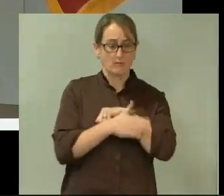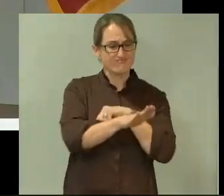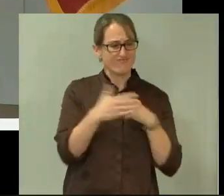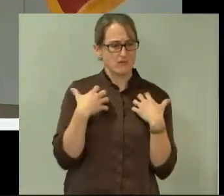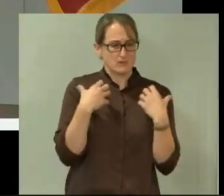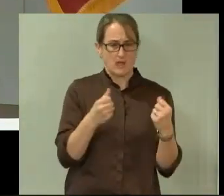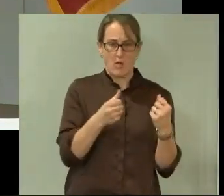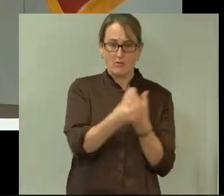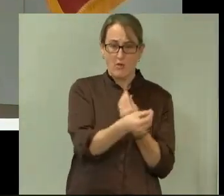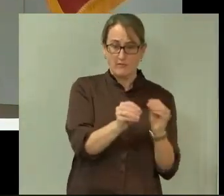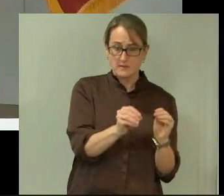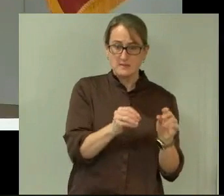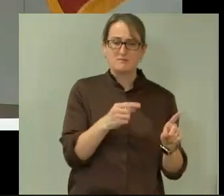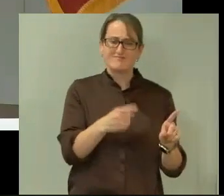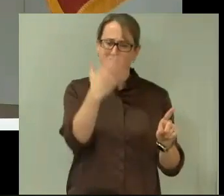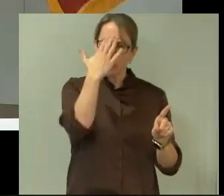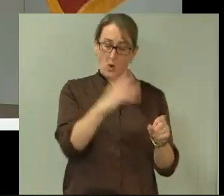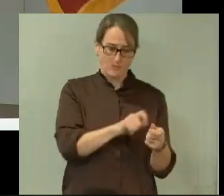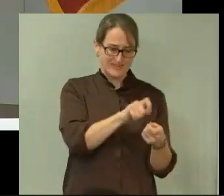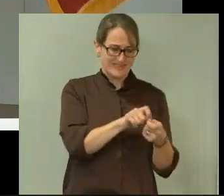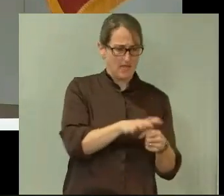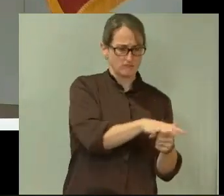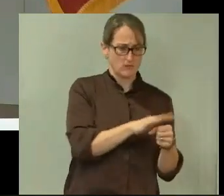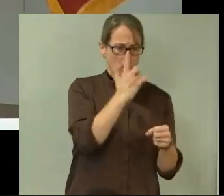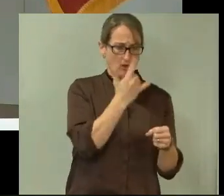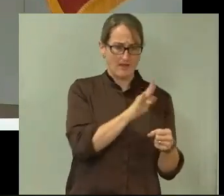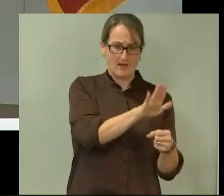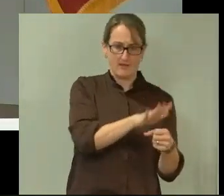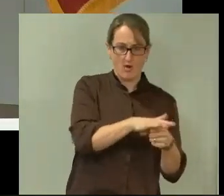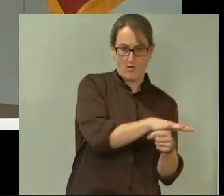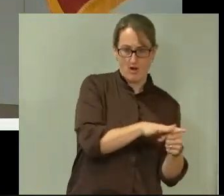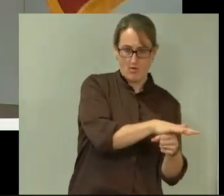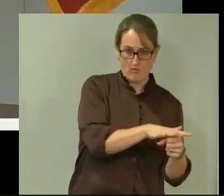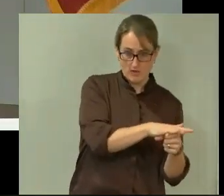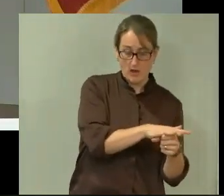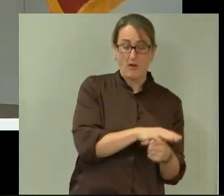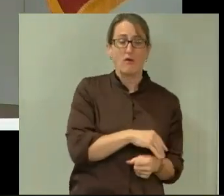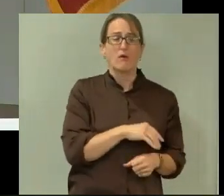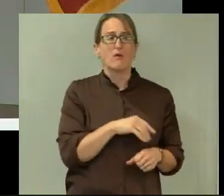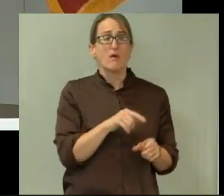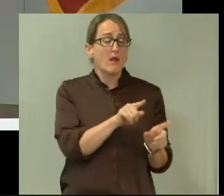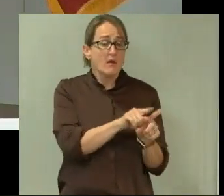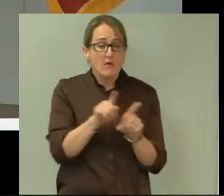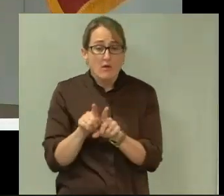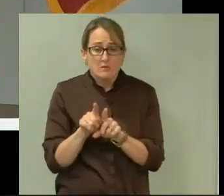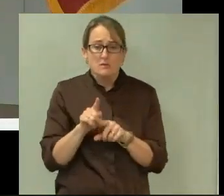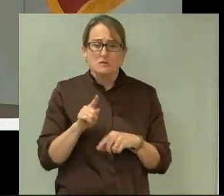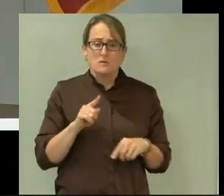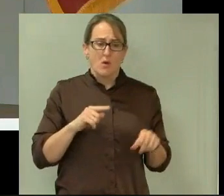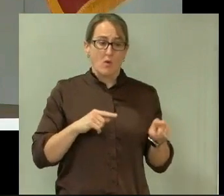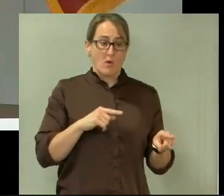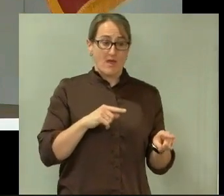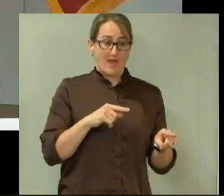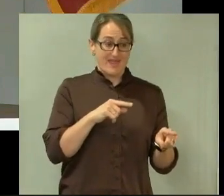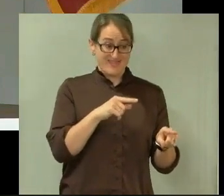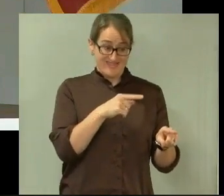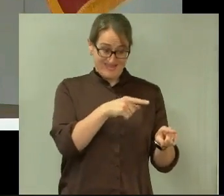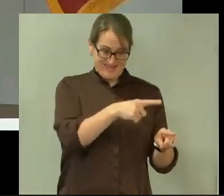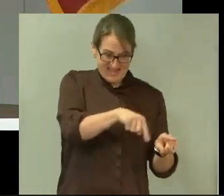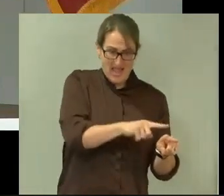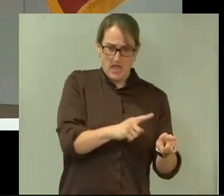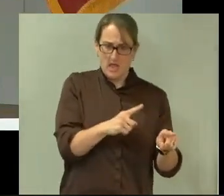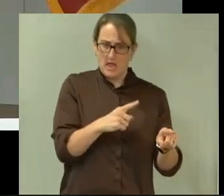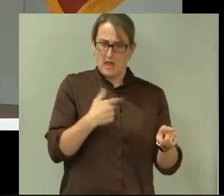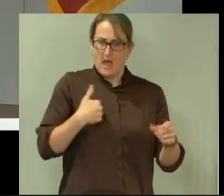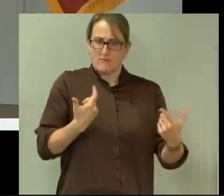the conditions on the ground. Number two, they know if they, of course, have gotten a variance from us to start